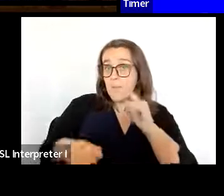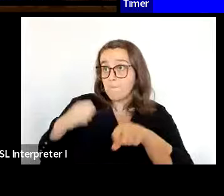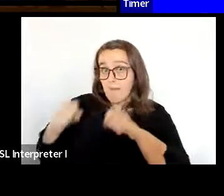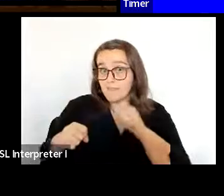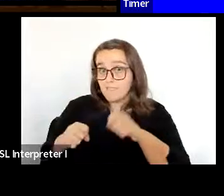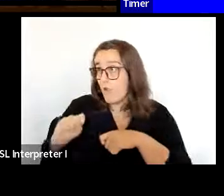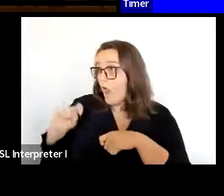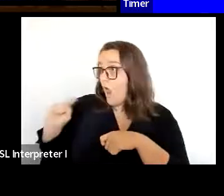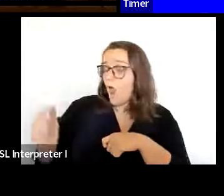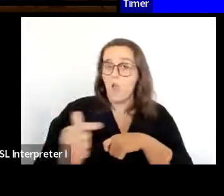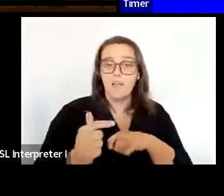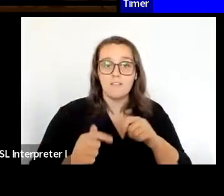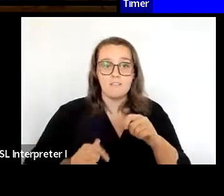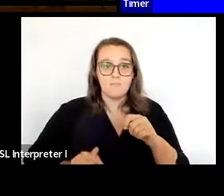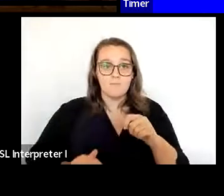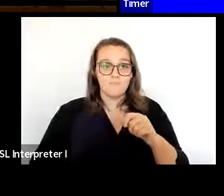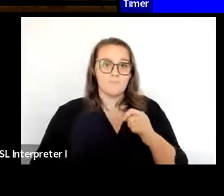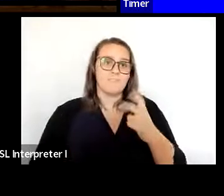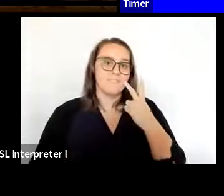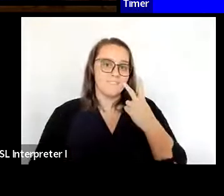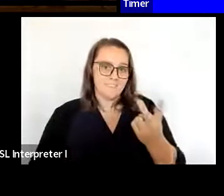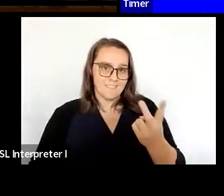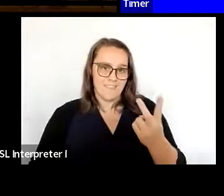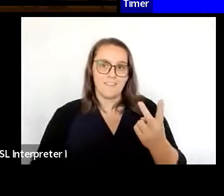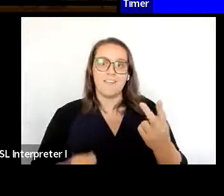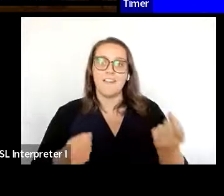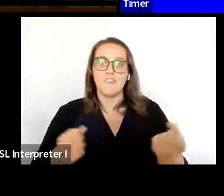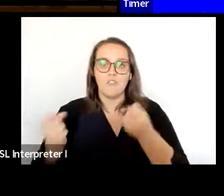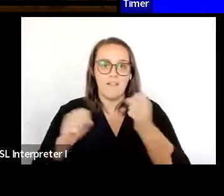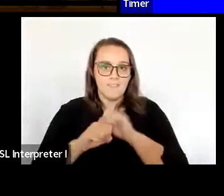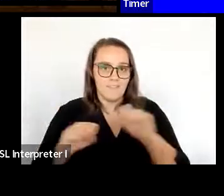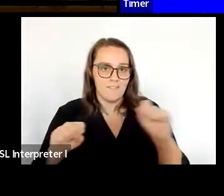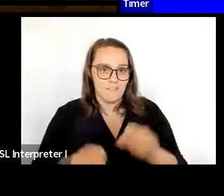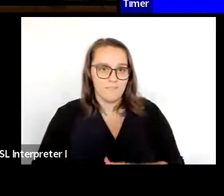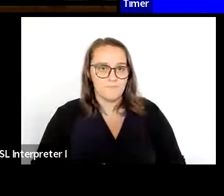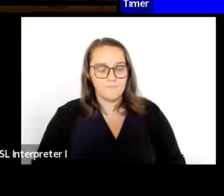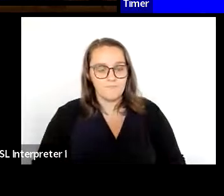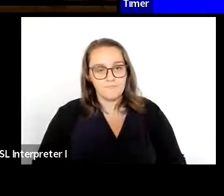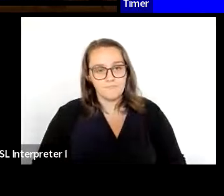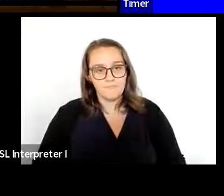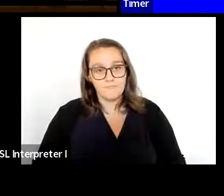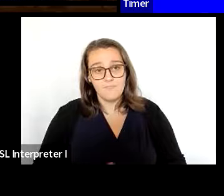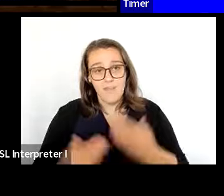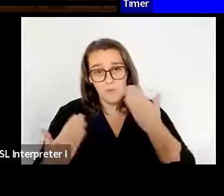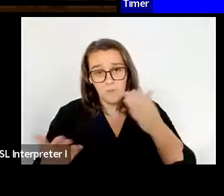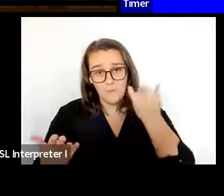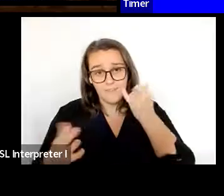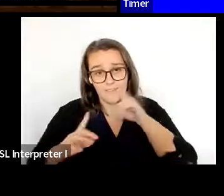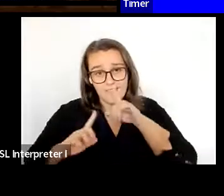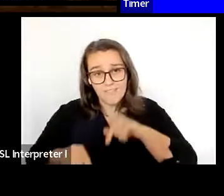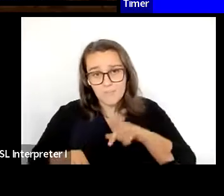person and drive safely as a result. I don't know whether that answers your question, but